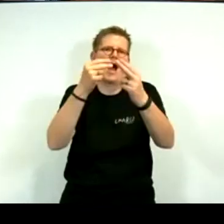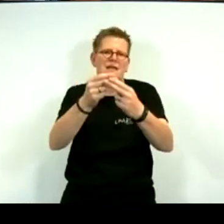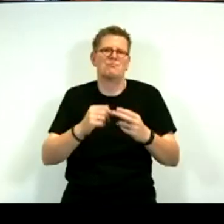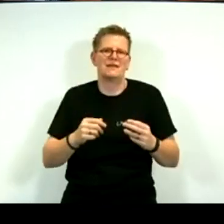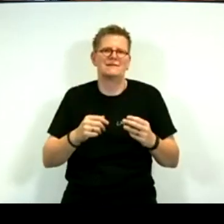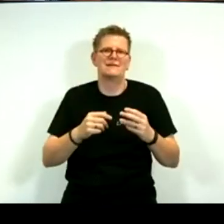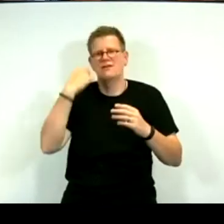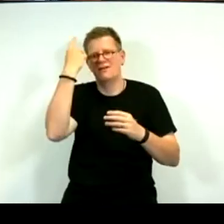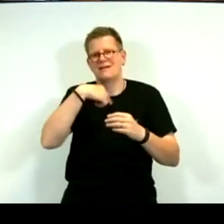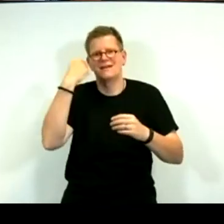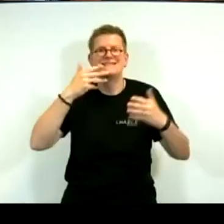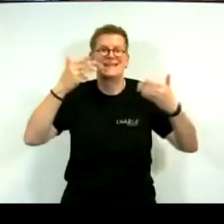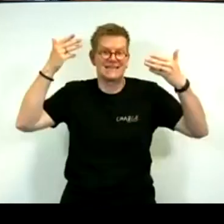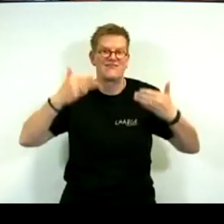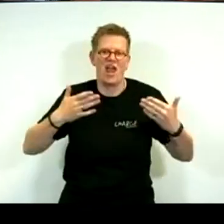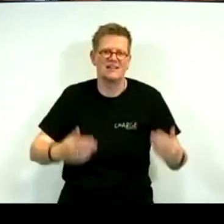please.